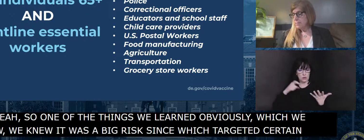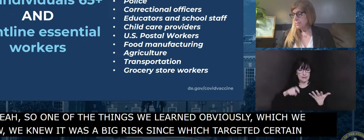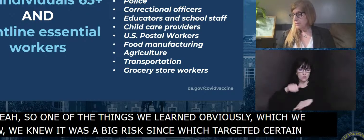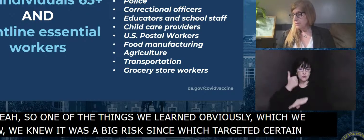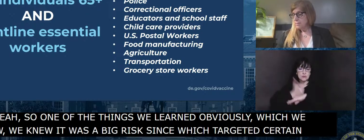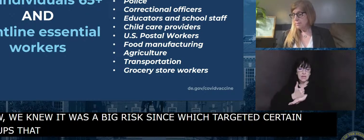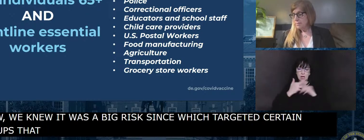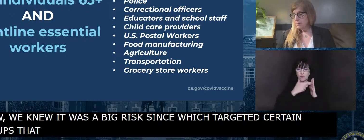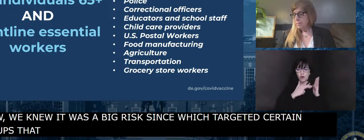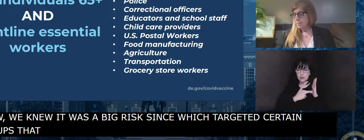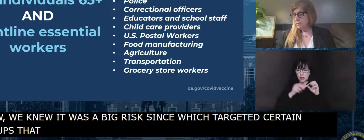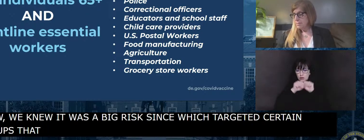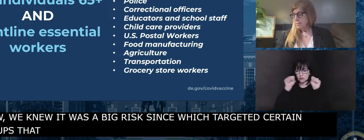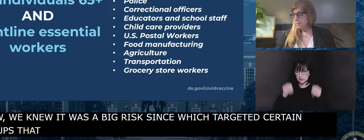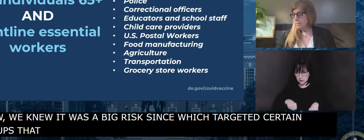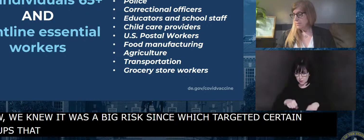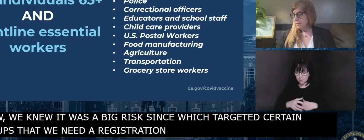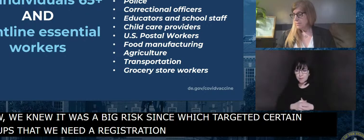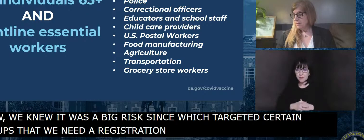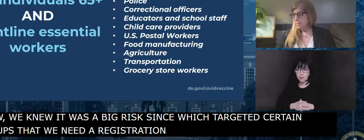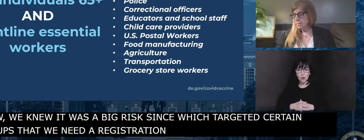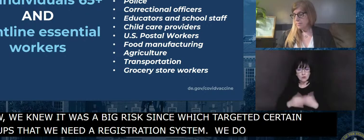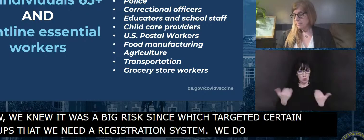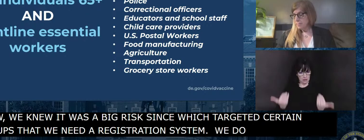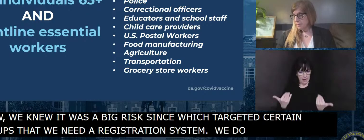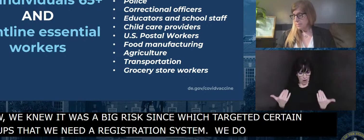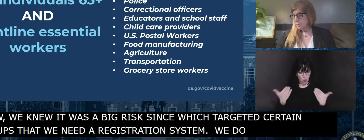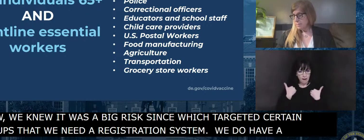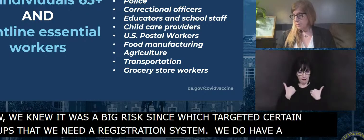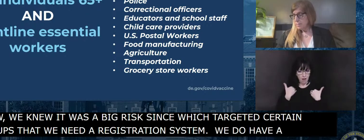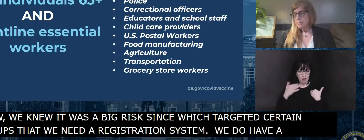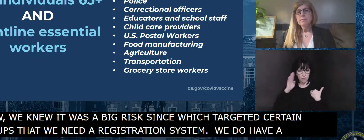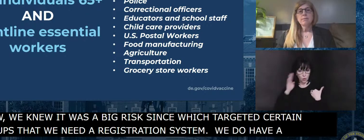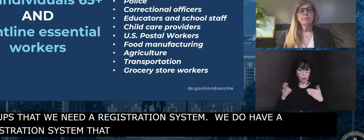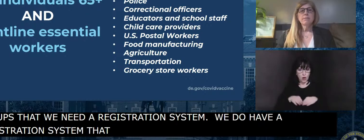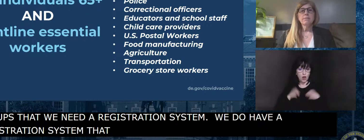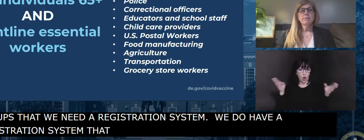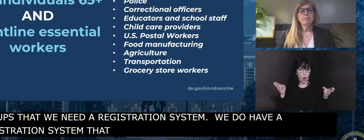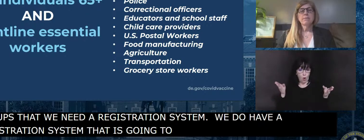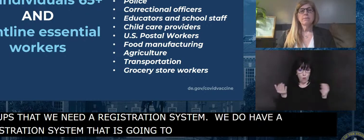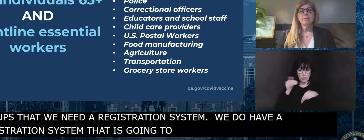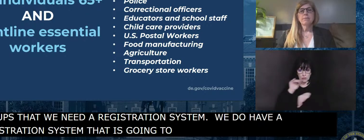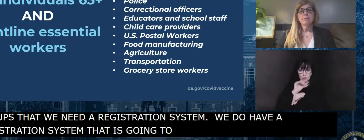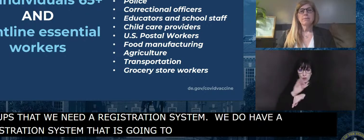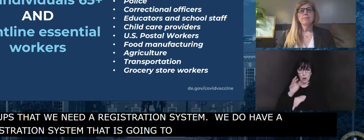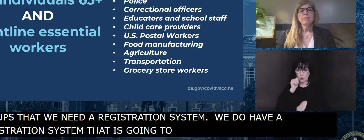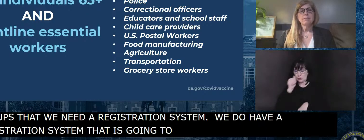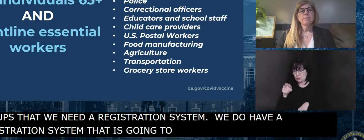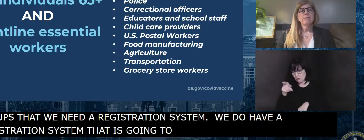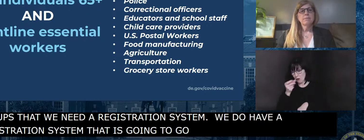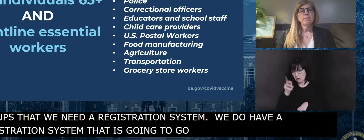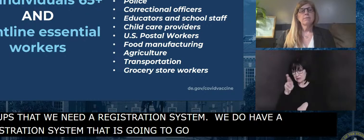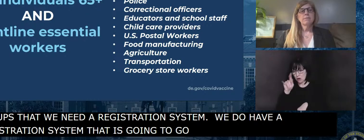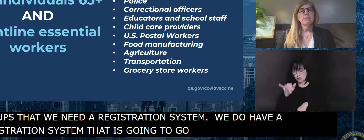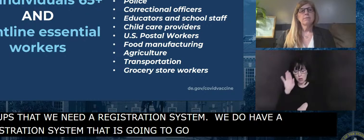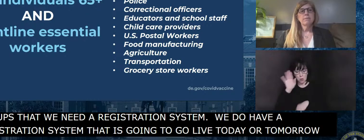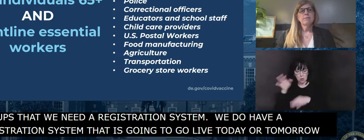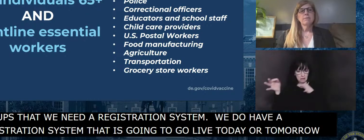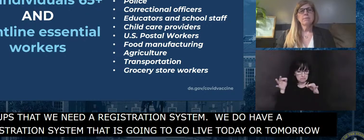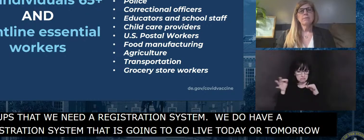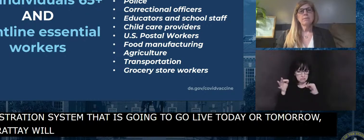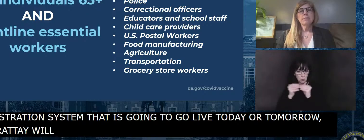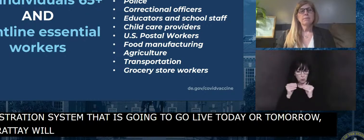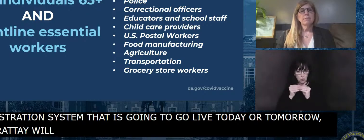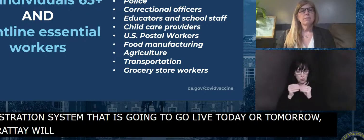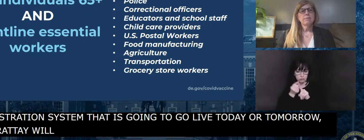do have a registration system that's going to go live today or tomorrow. Dr. Rattay will clarify that. We're